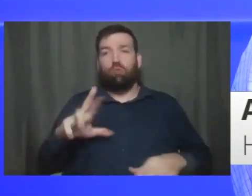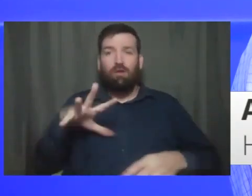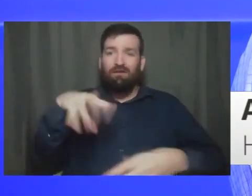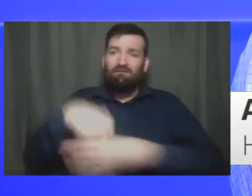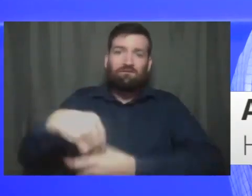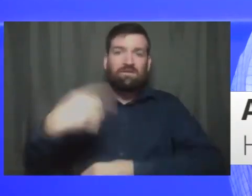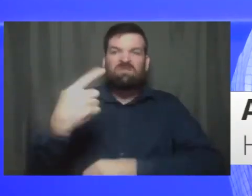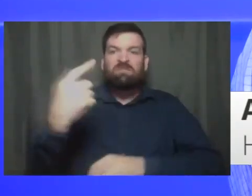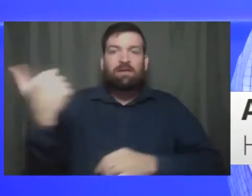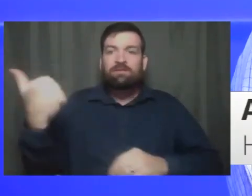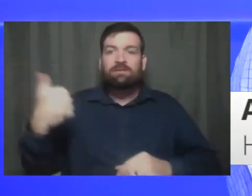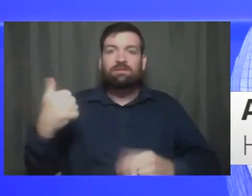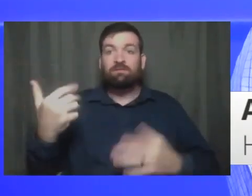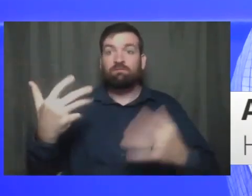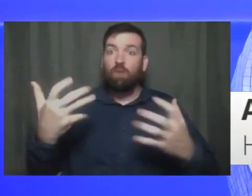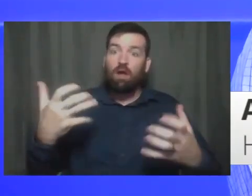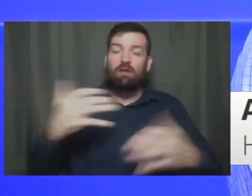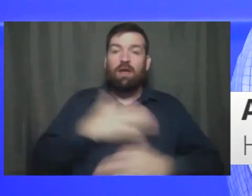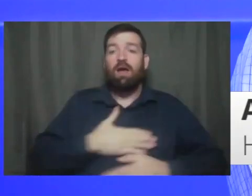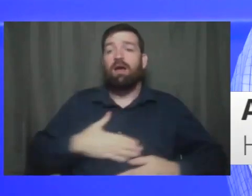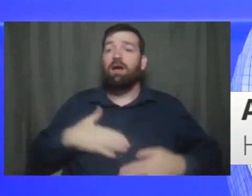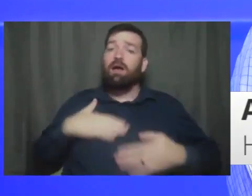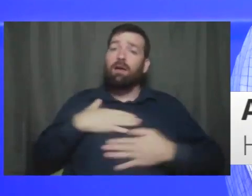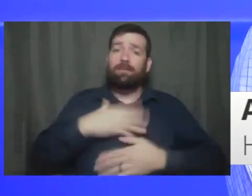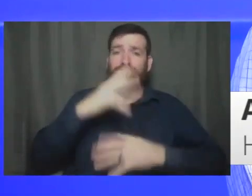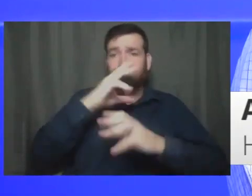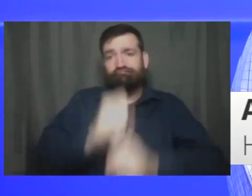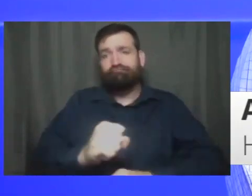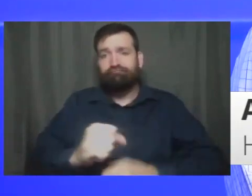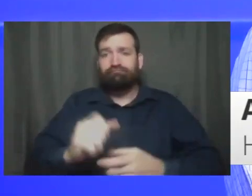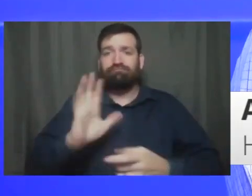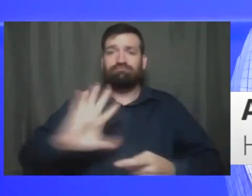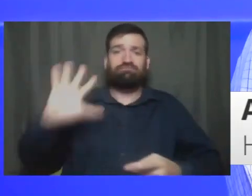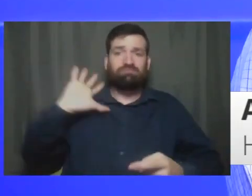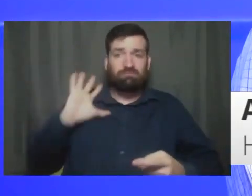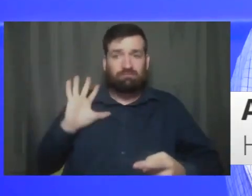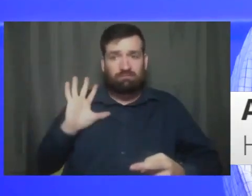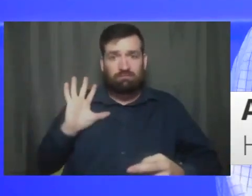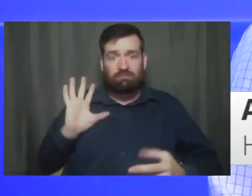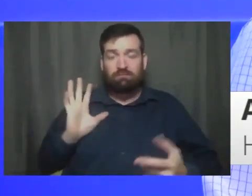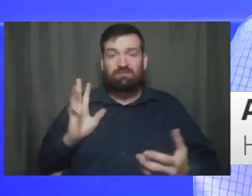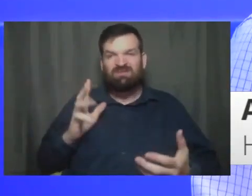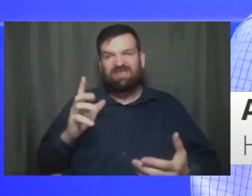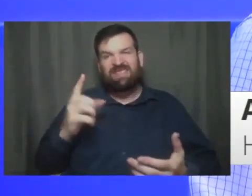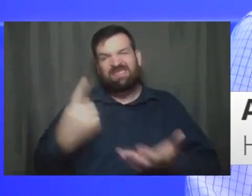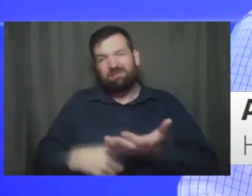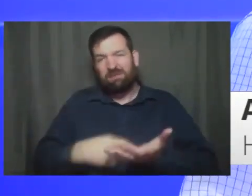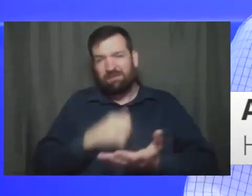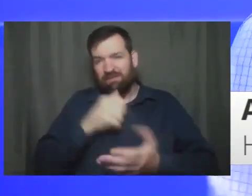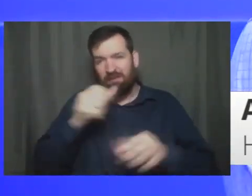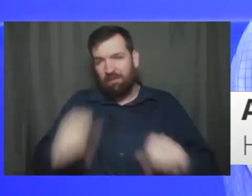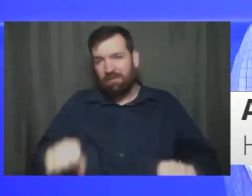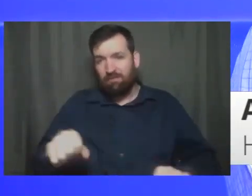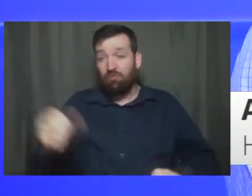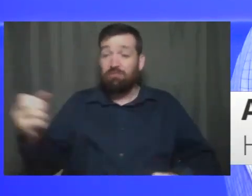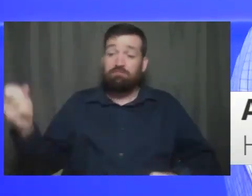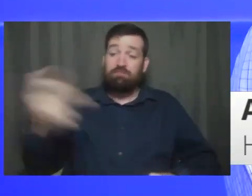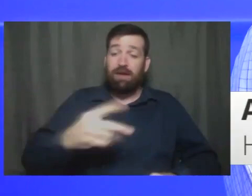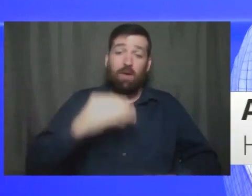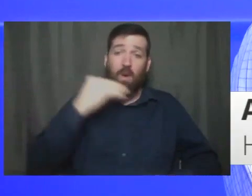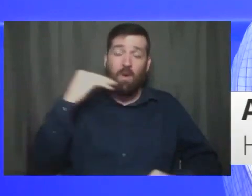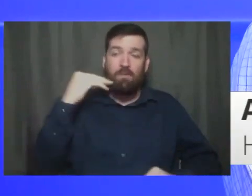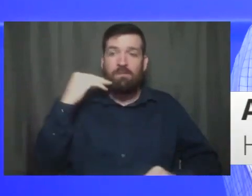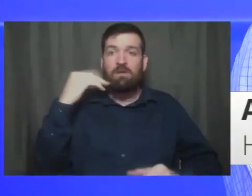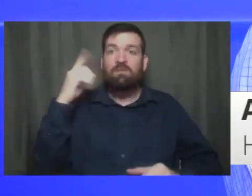you want to do, a hobby or an interest you used to have. And I realize that's not always possible for everybody. Some people go home and there's a million, other